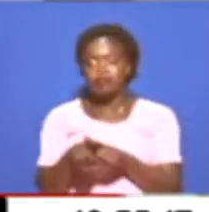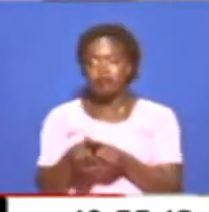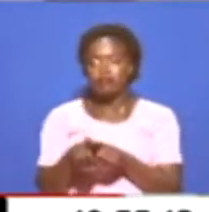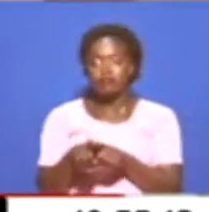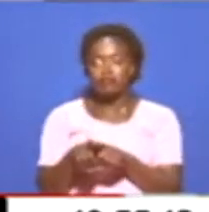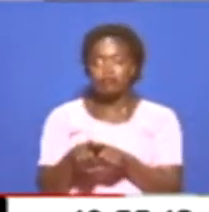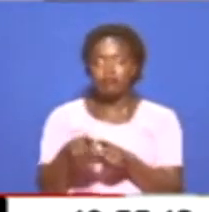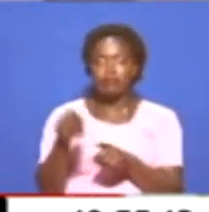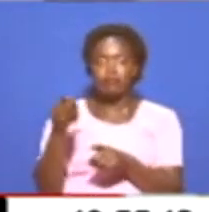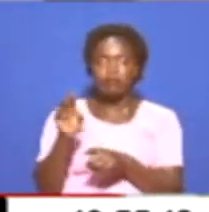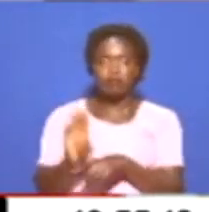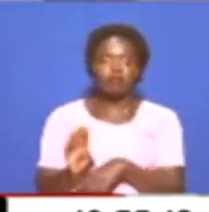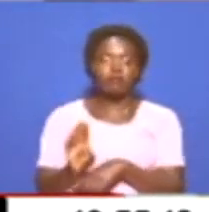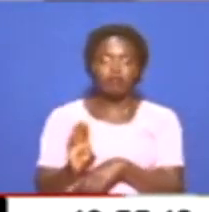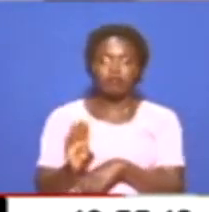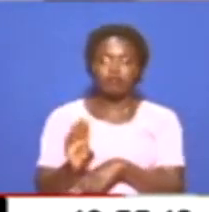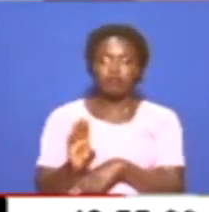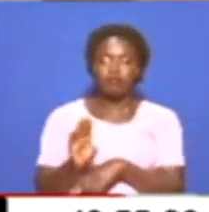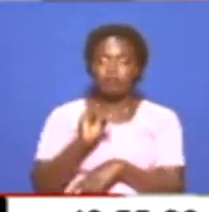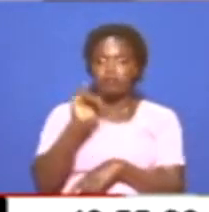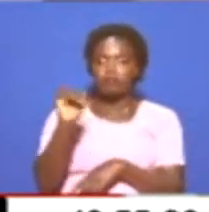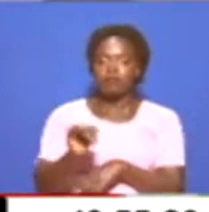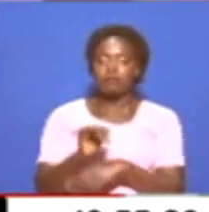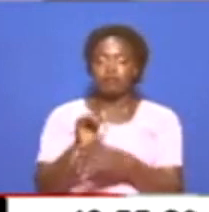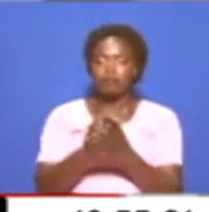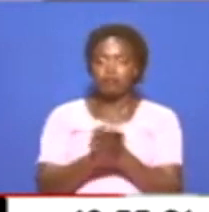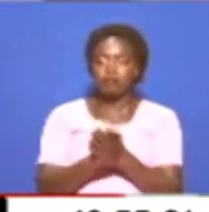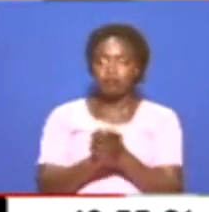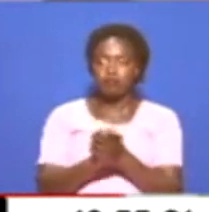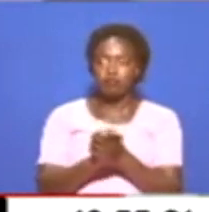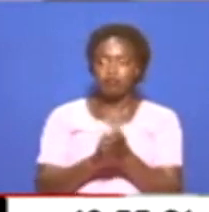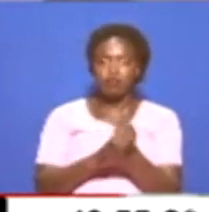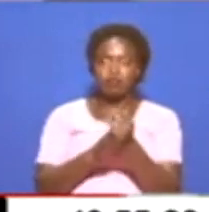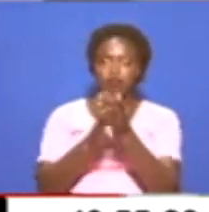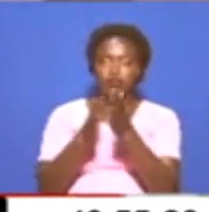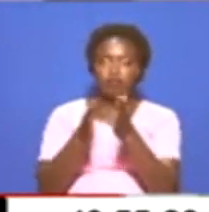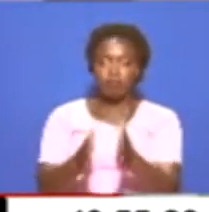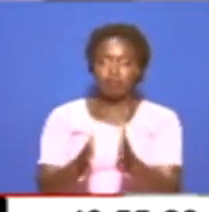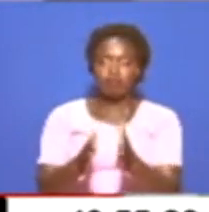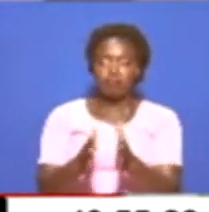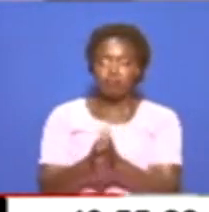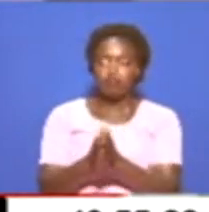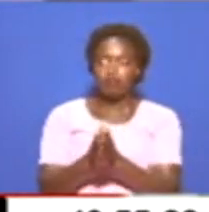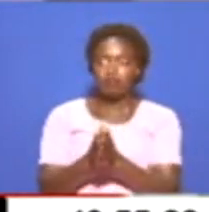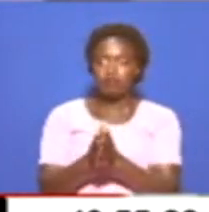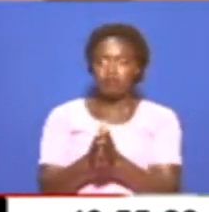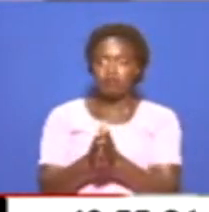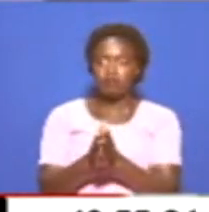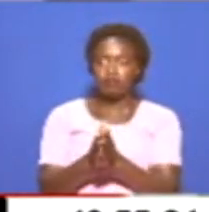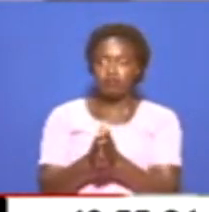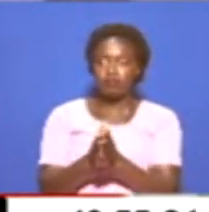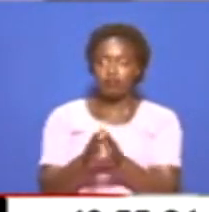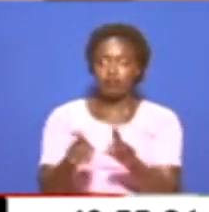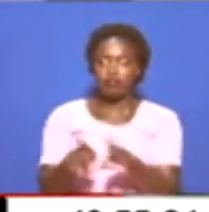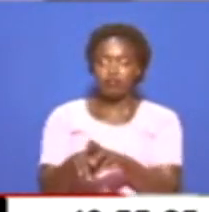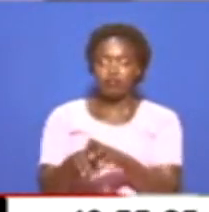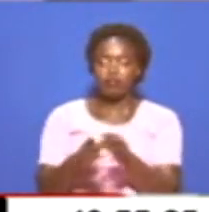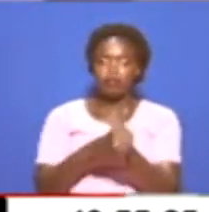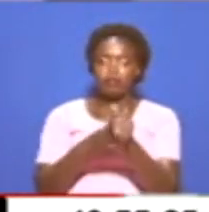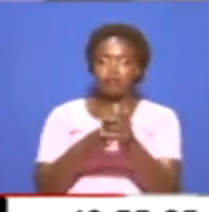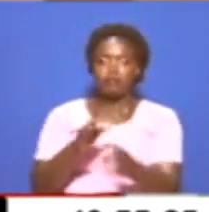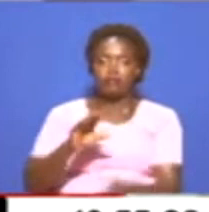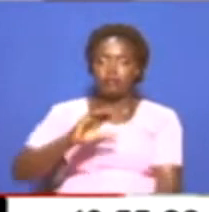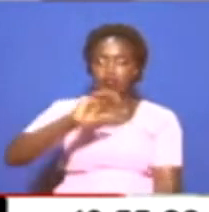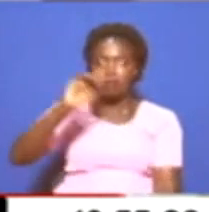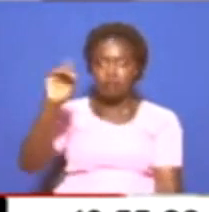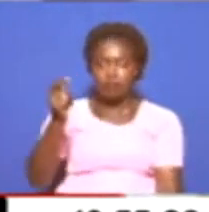be the Jubilee party leader. Mm. And he's still the patron of Mount Kenya. Mm. Your take